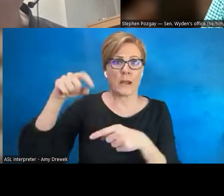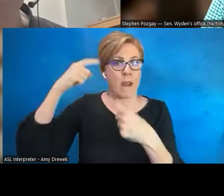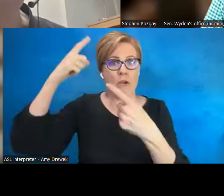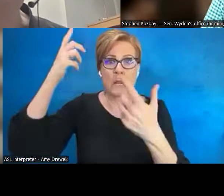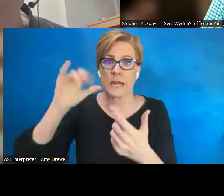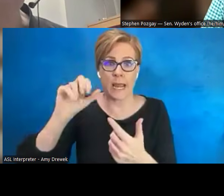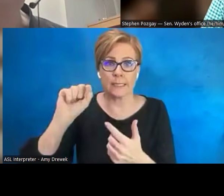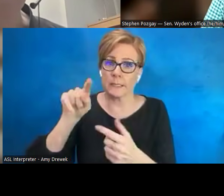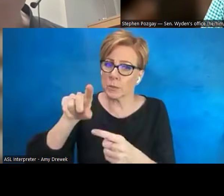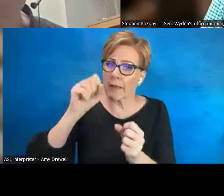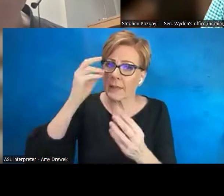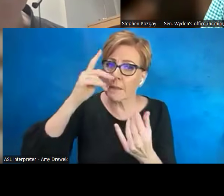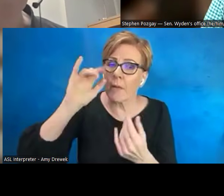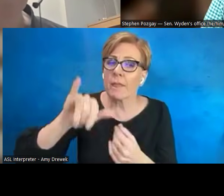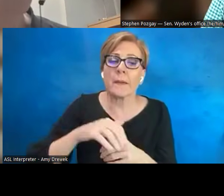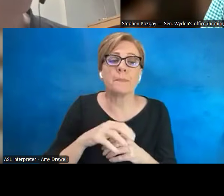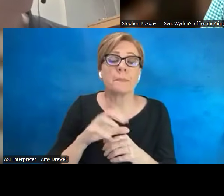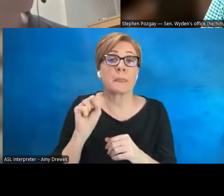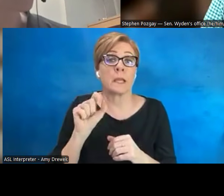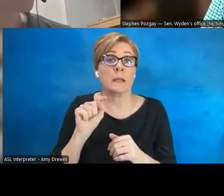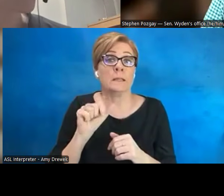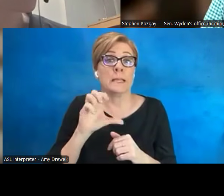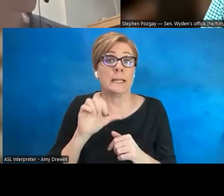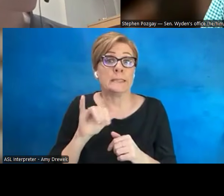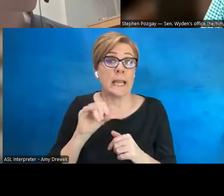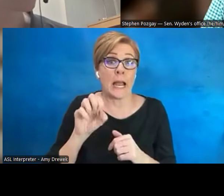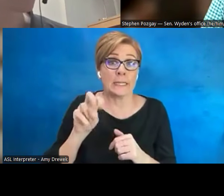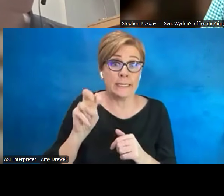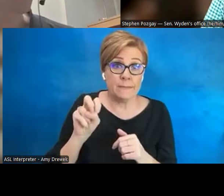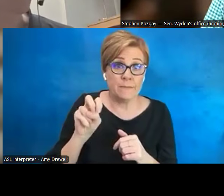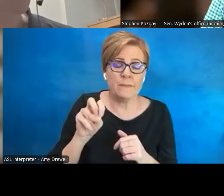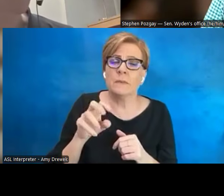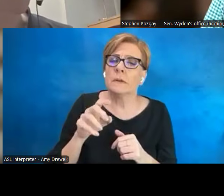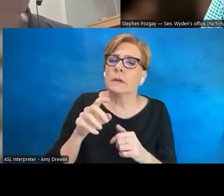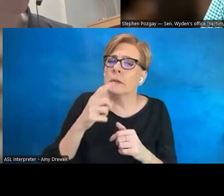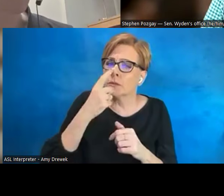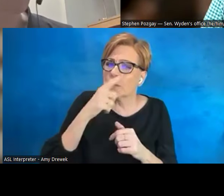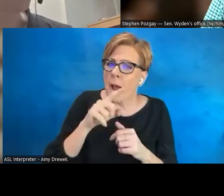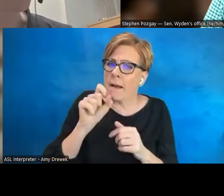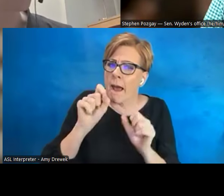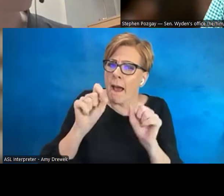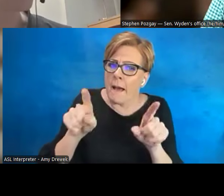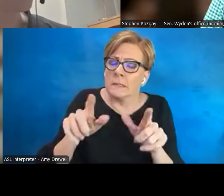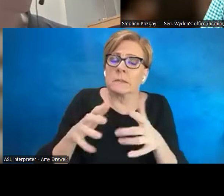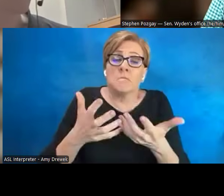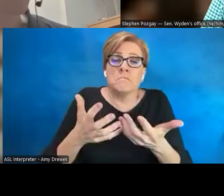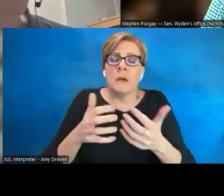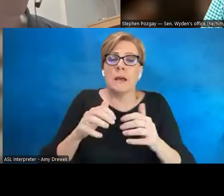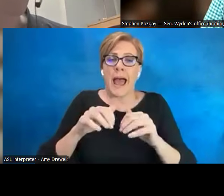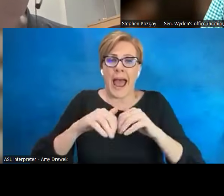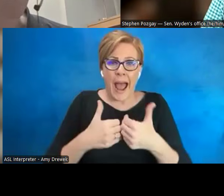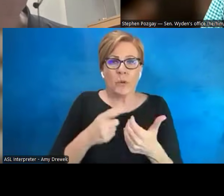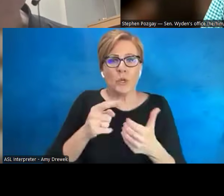for Stacy and Eve, I wanted to ask you about how you would communicate issues at SSA with claimants